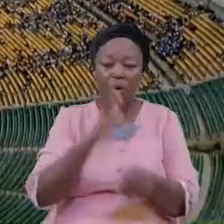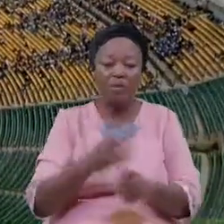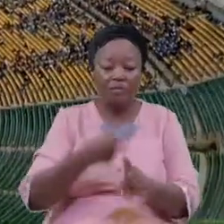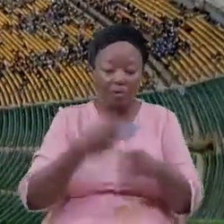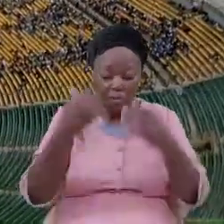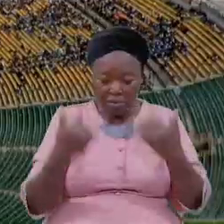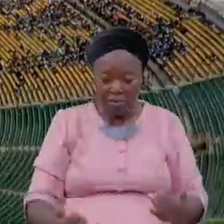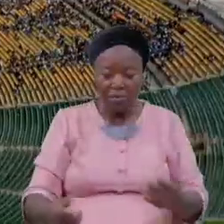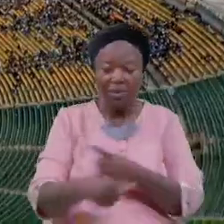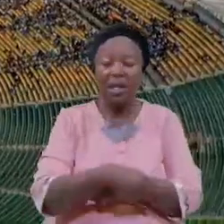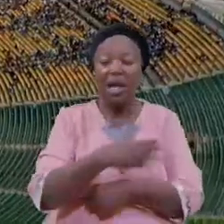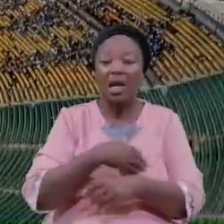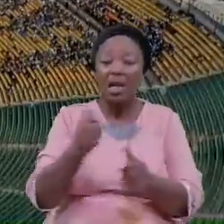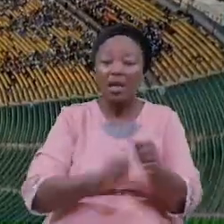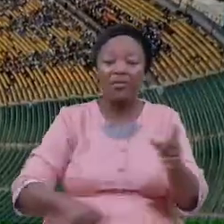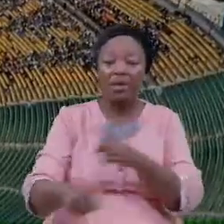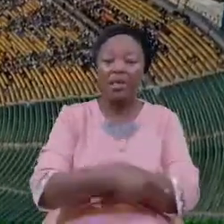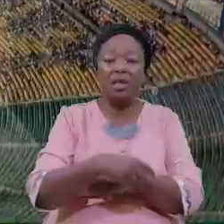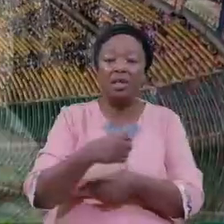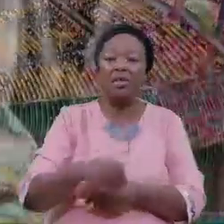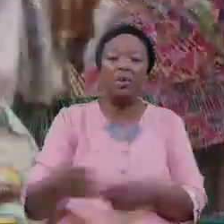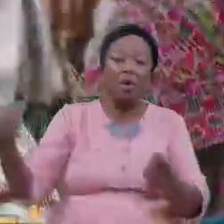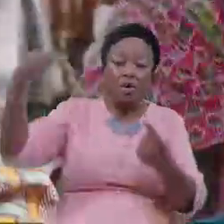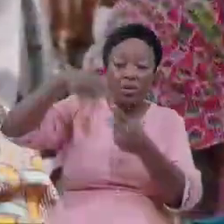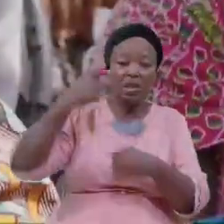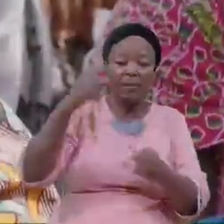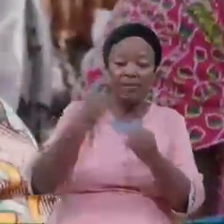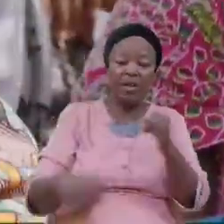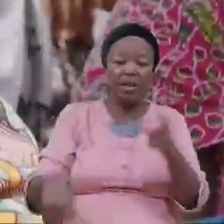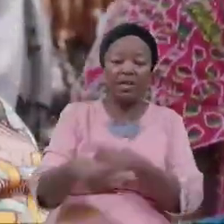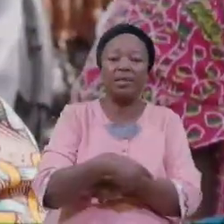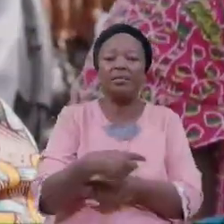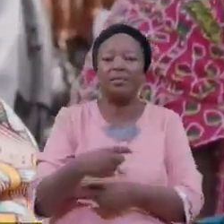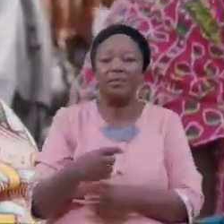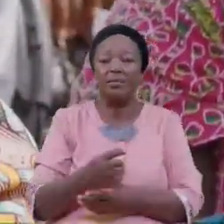and every day until the final day.